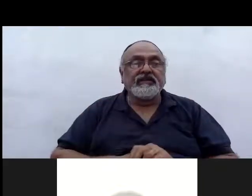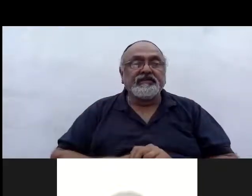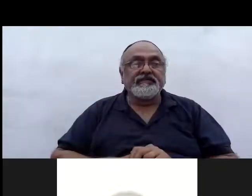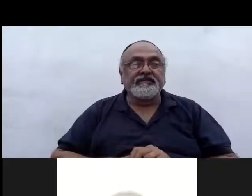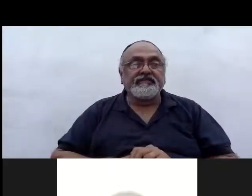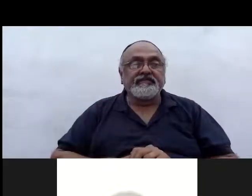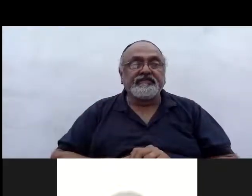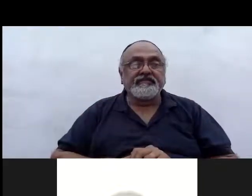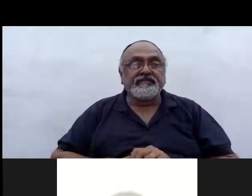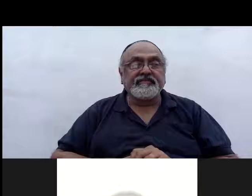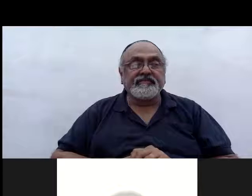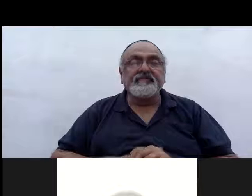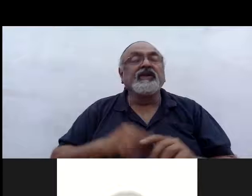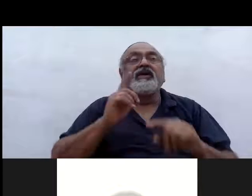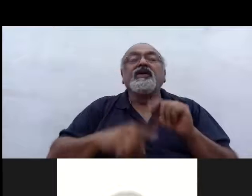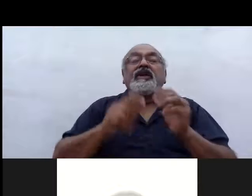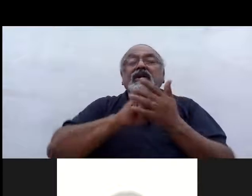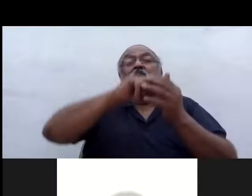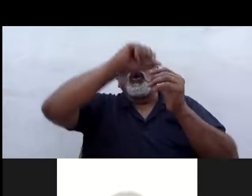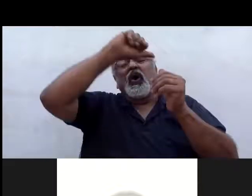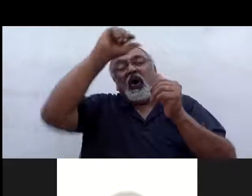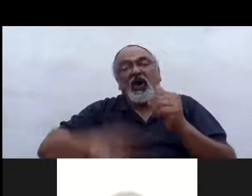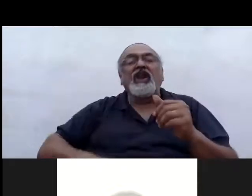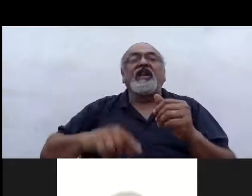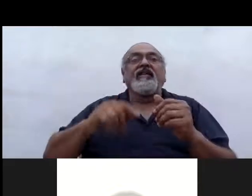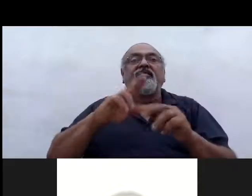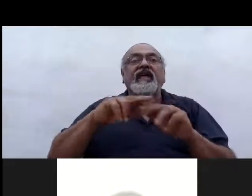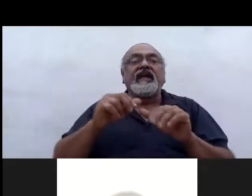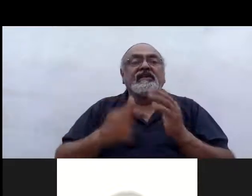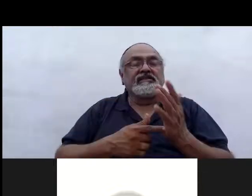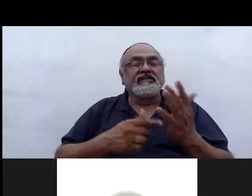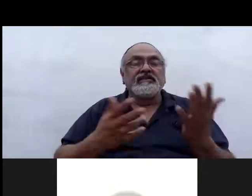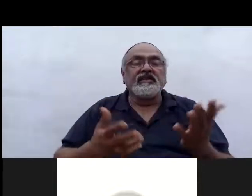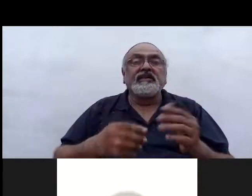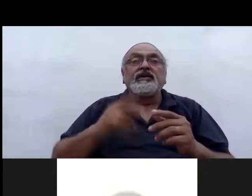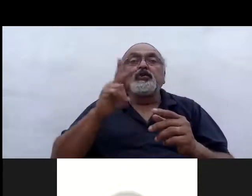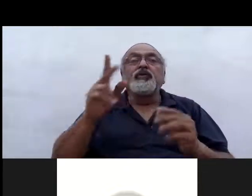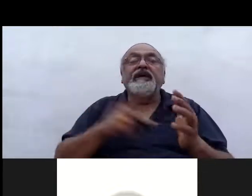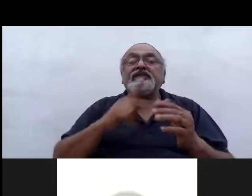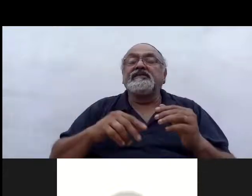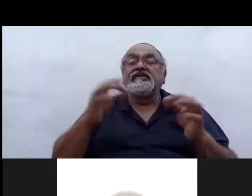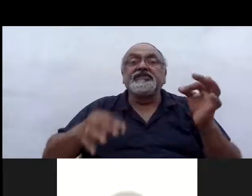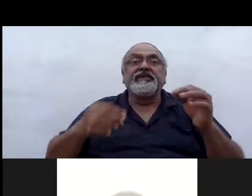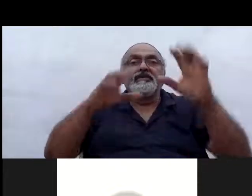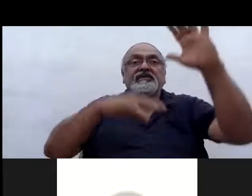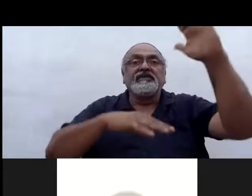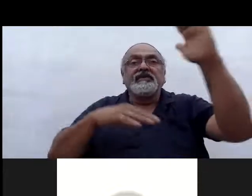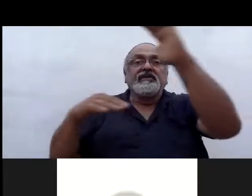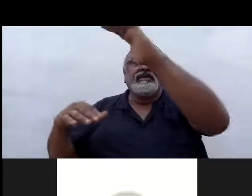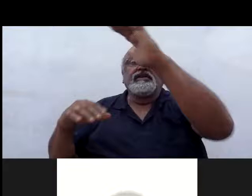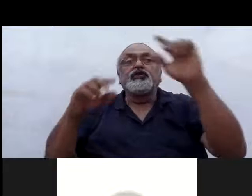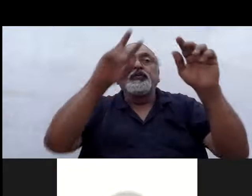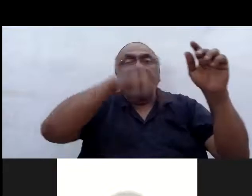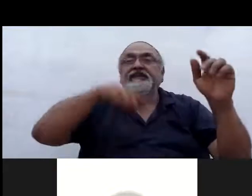you cannot write all the facts. Let's say the facts are distributed in 2 pages of a judgment, the first 2 pages of a judgment.